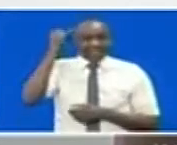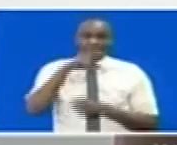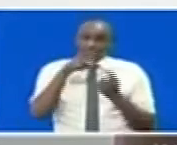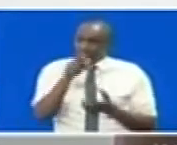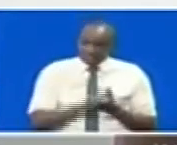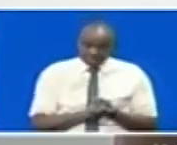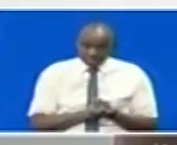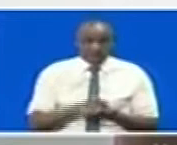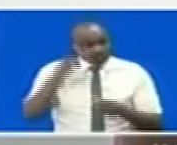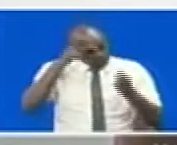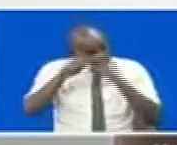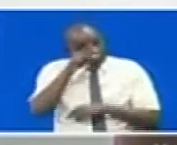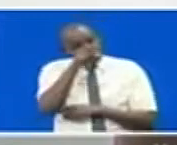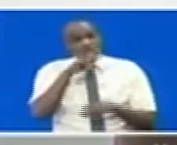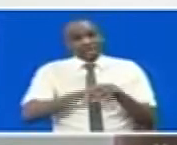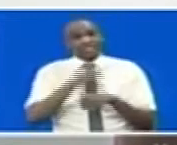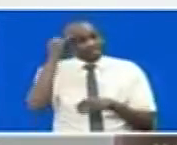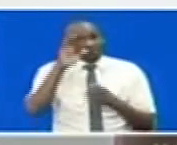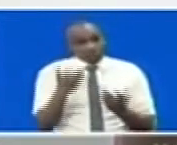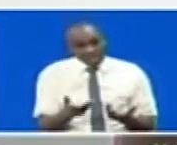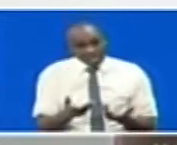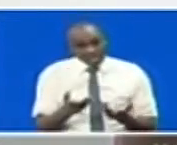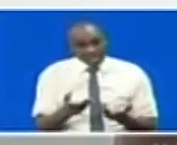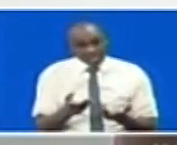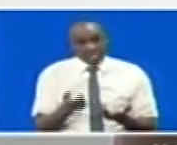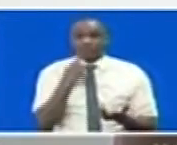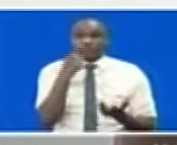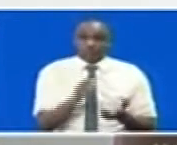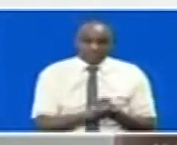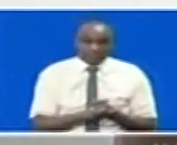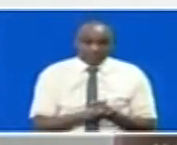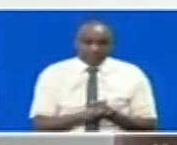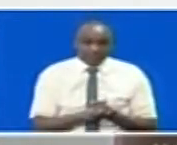of Professor Wainaina seeming to live